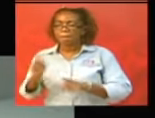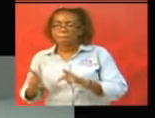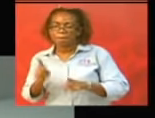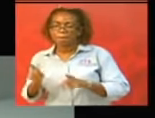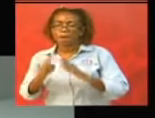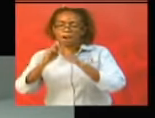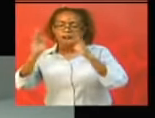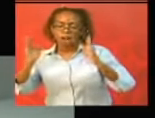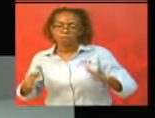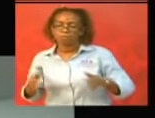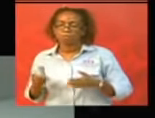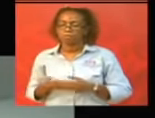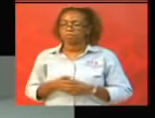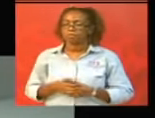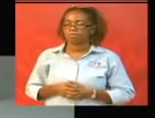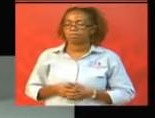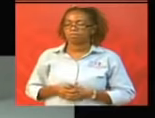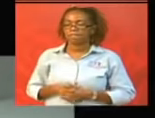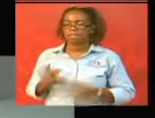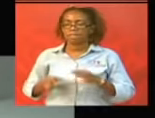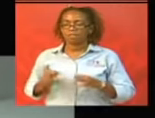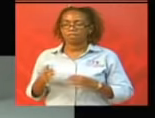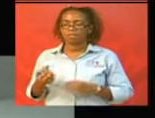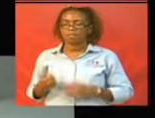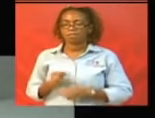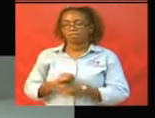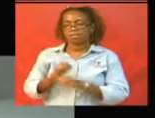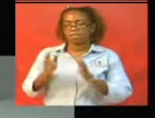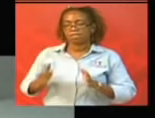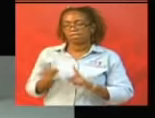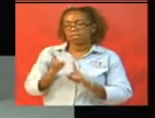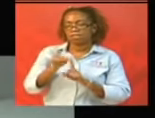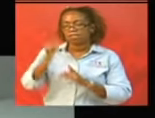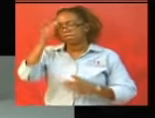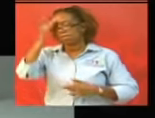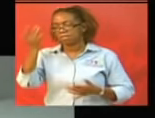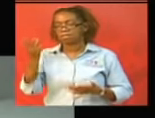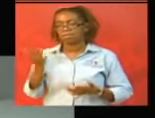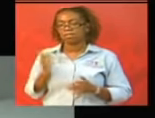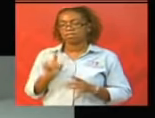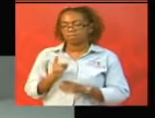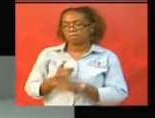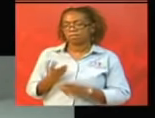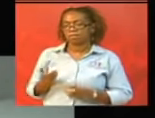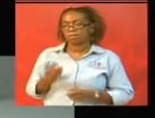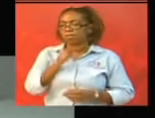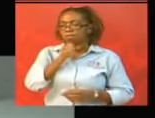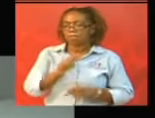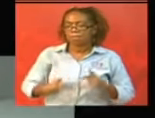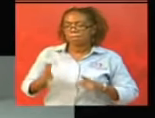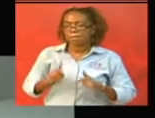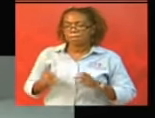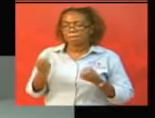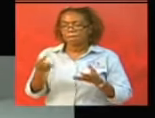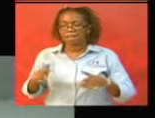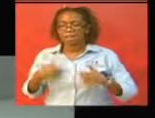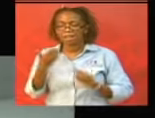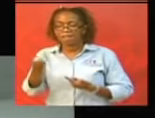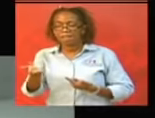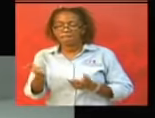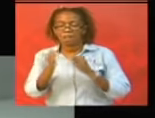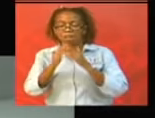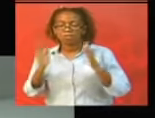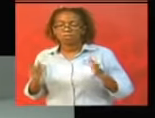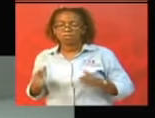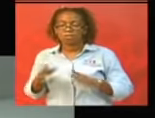Is sanitizing of the entire building where the elderly stay is part of the protocols? So that's